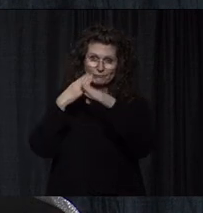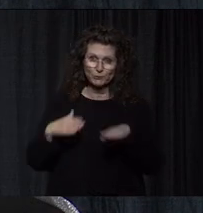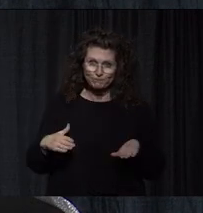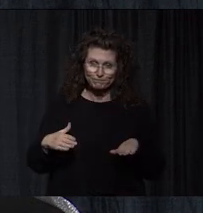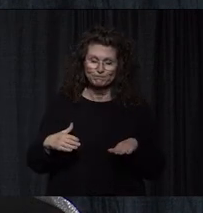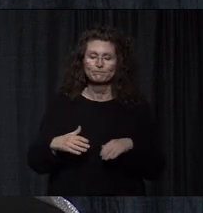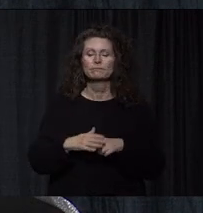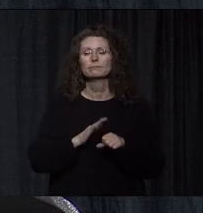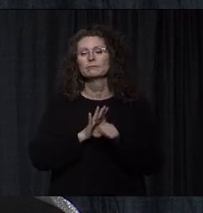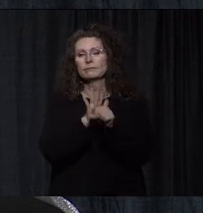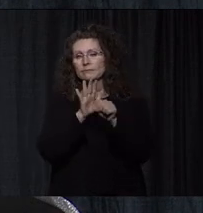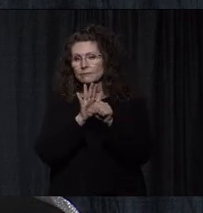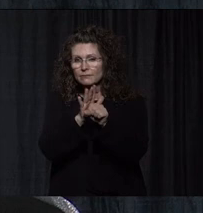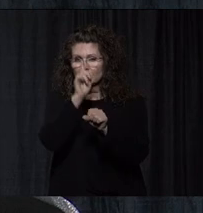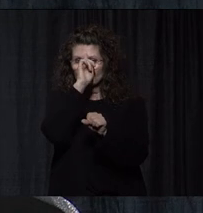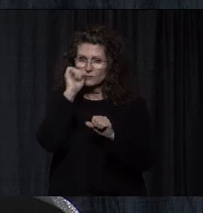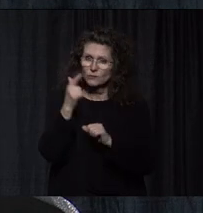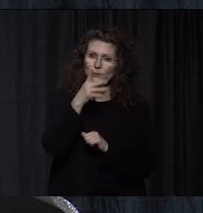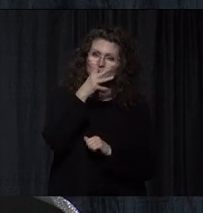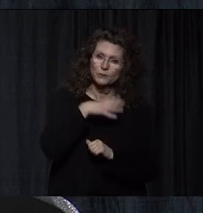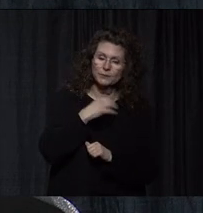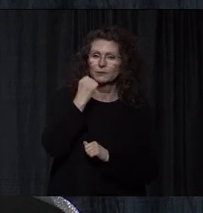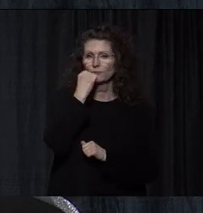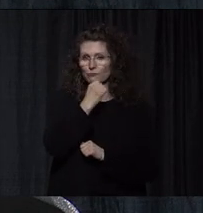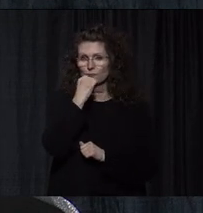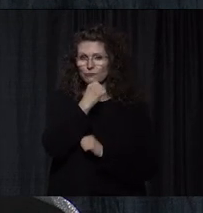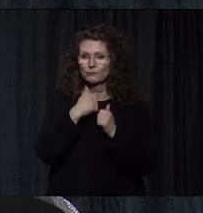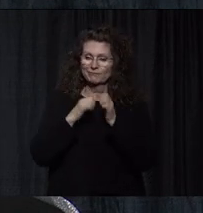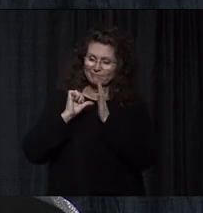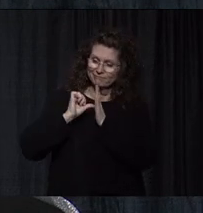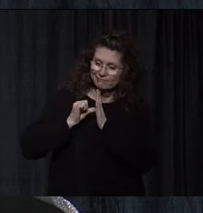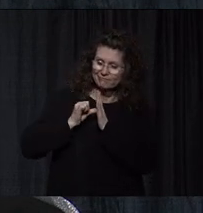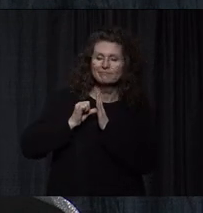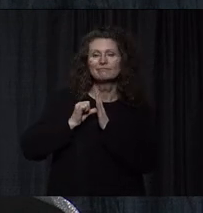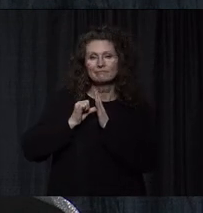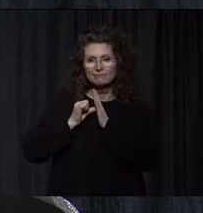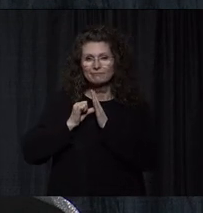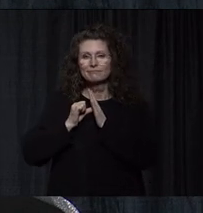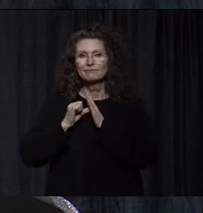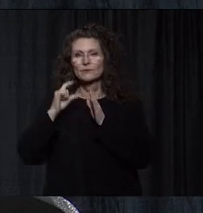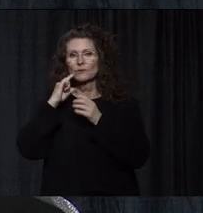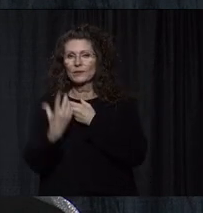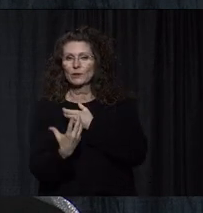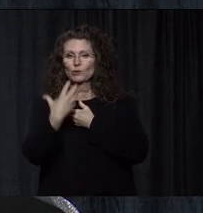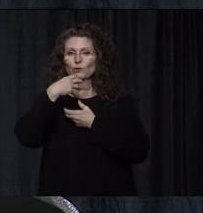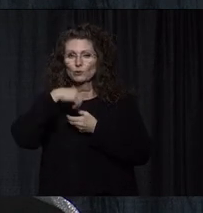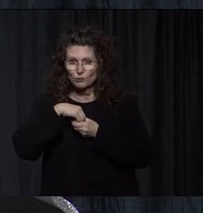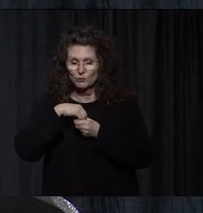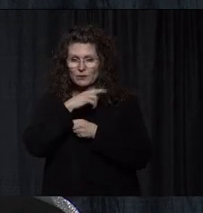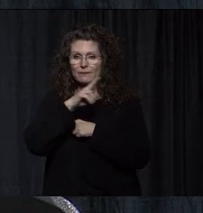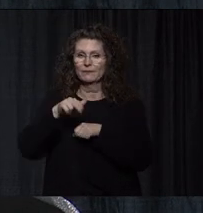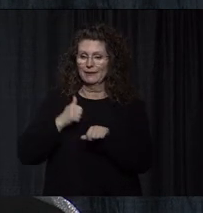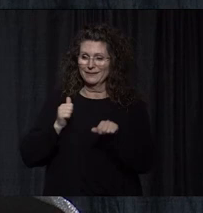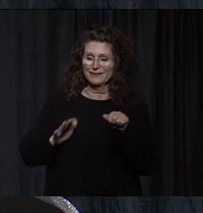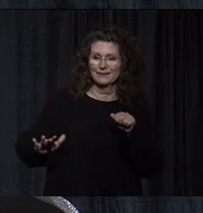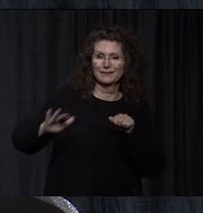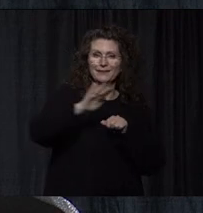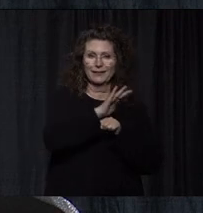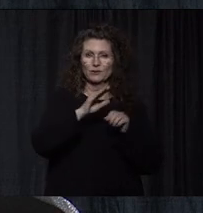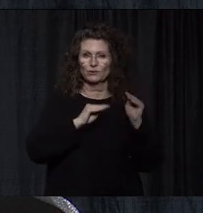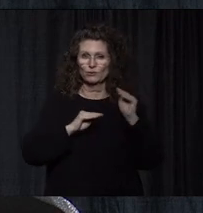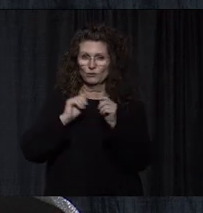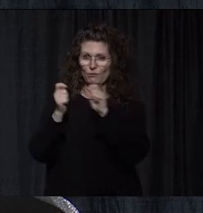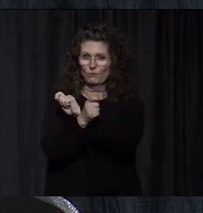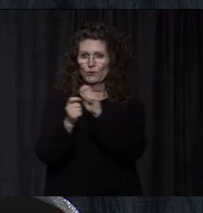and advocating for all women and girls, with emphasis on bolstering an inclusive national movement across